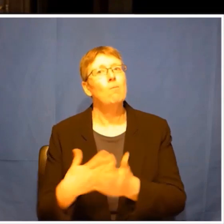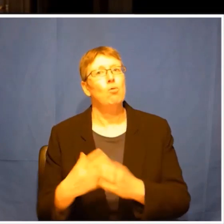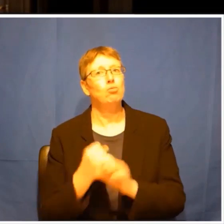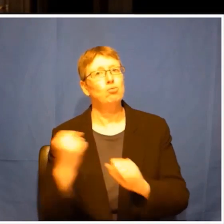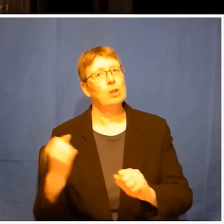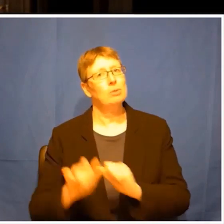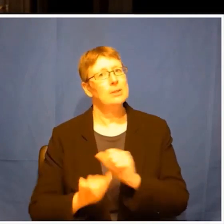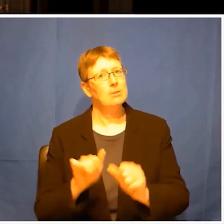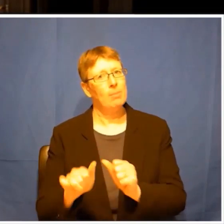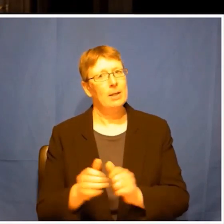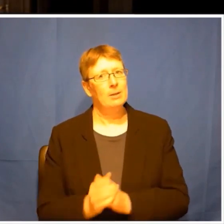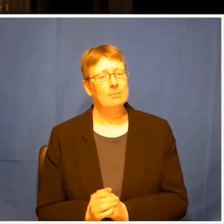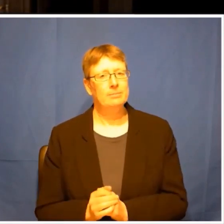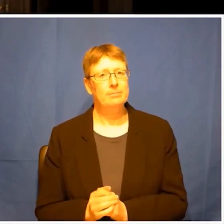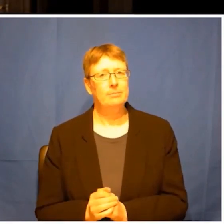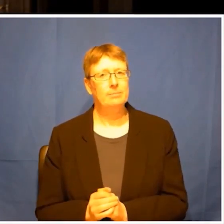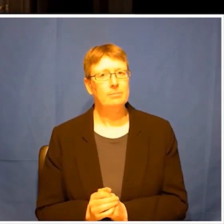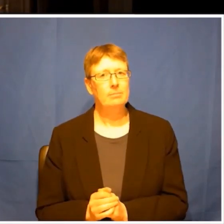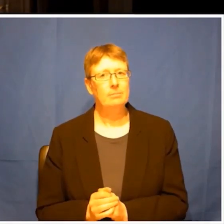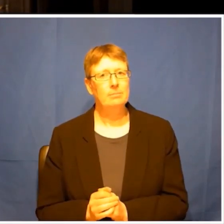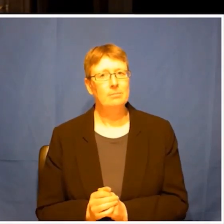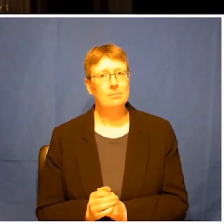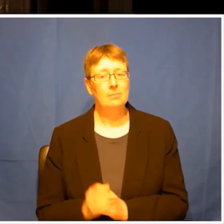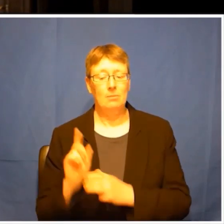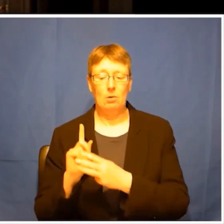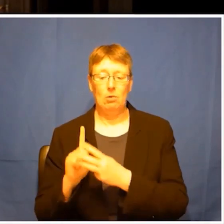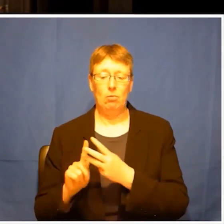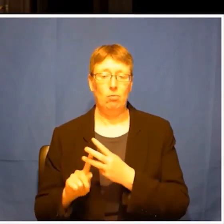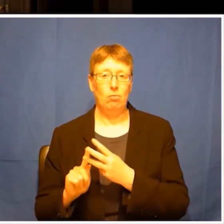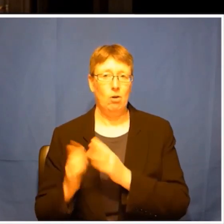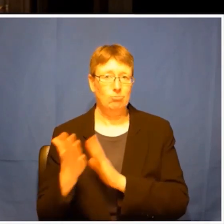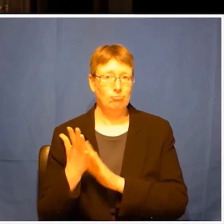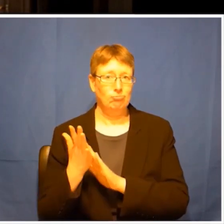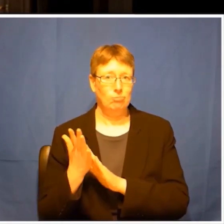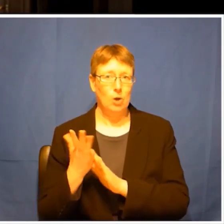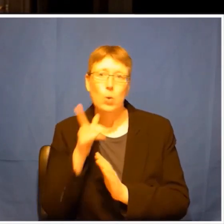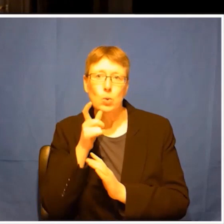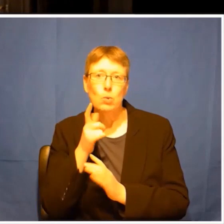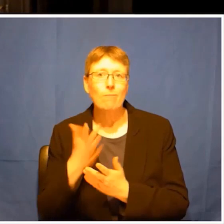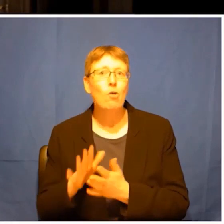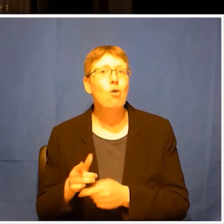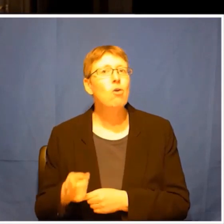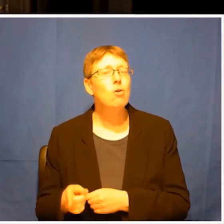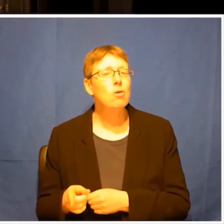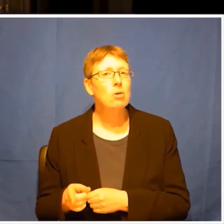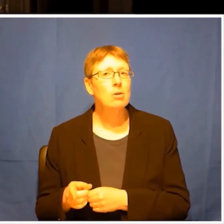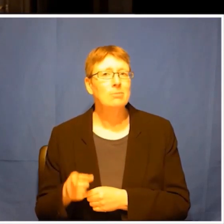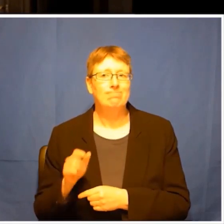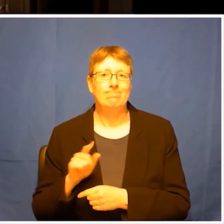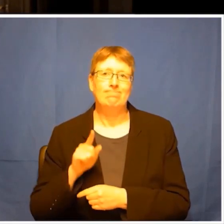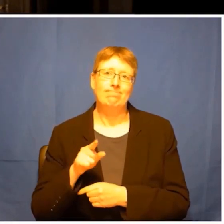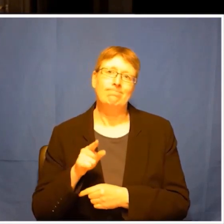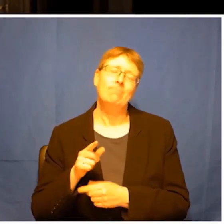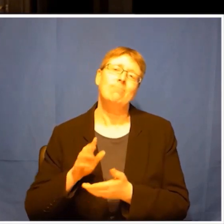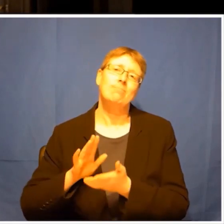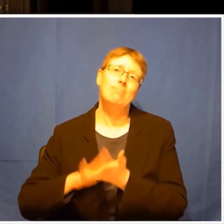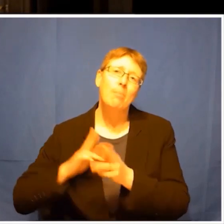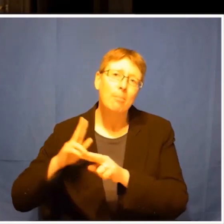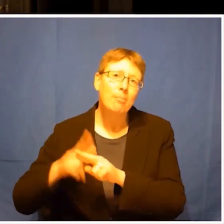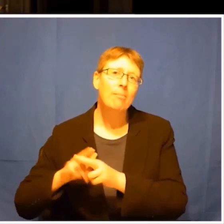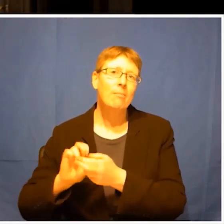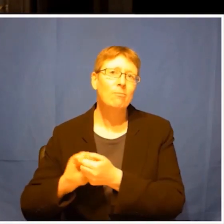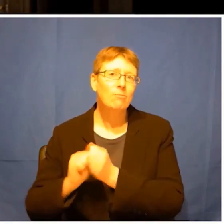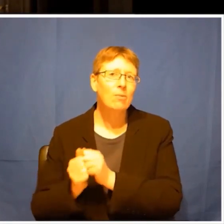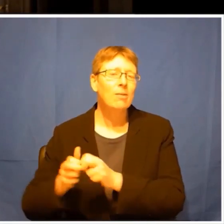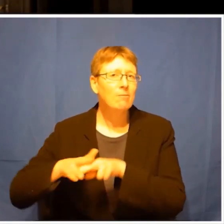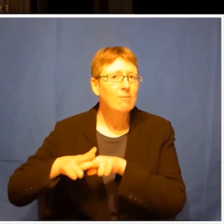the graduation ceremonies run smoothly. And thirdly, and very often the loudest round of applause, is for your loved ones,